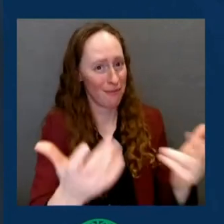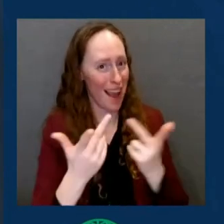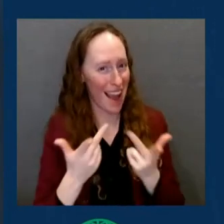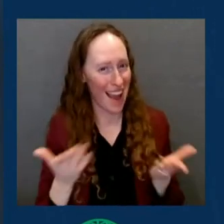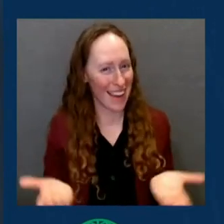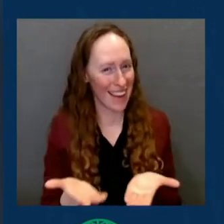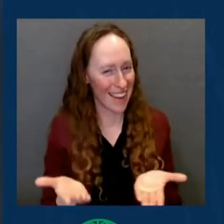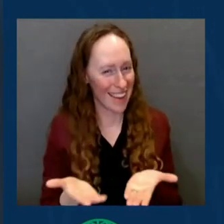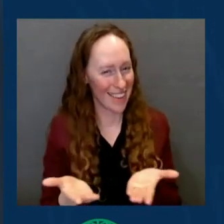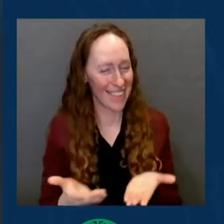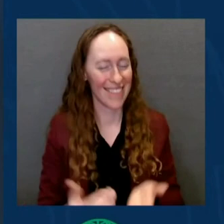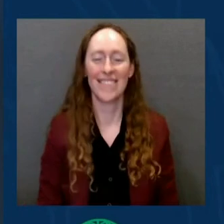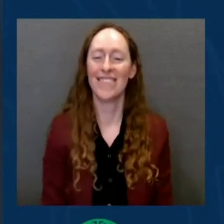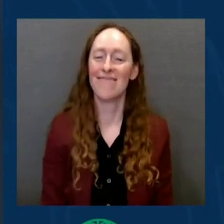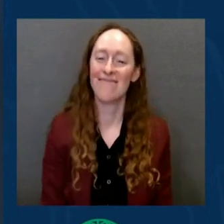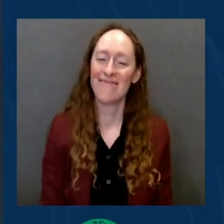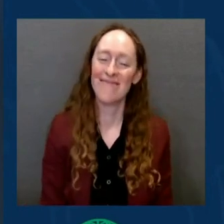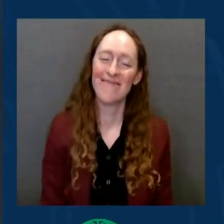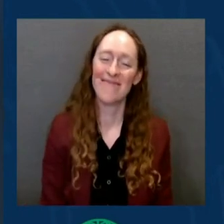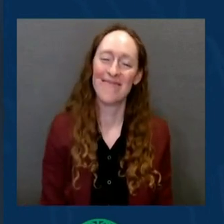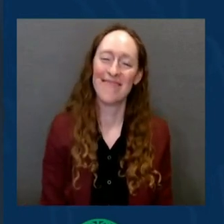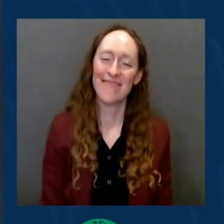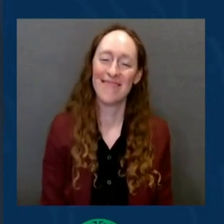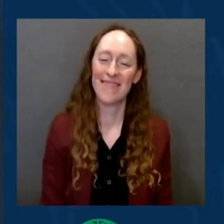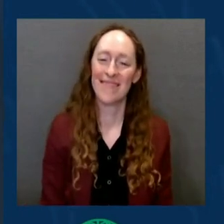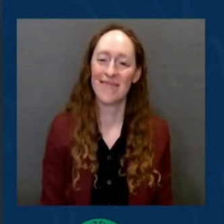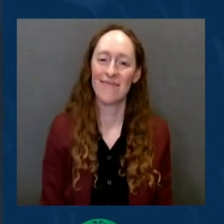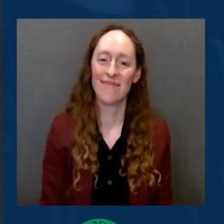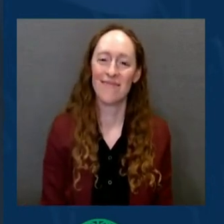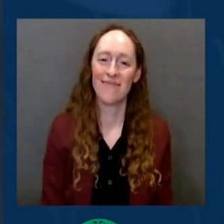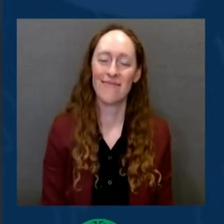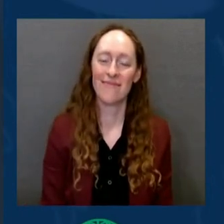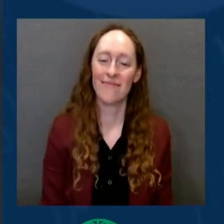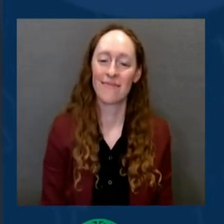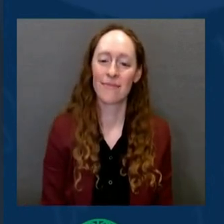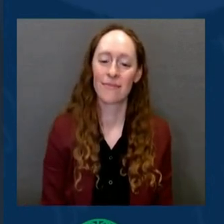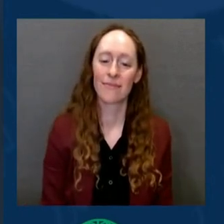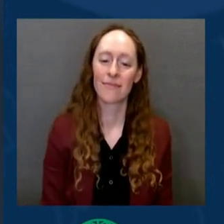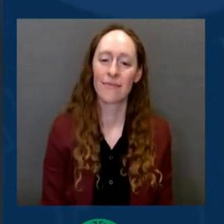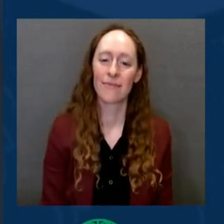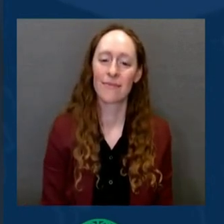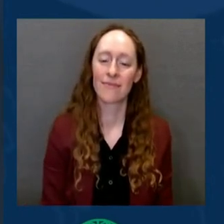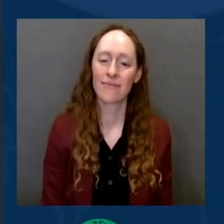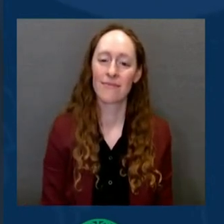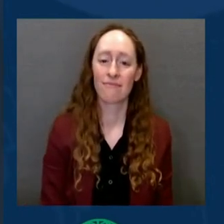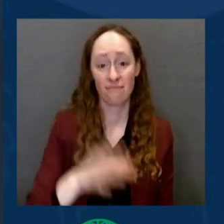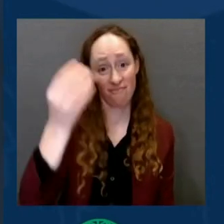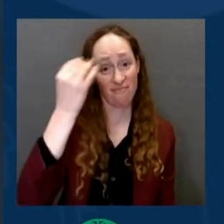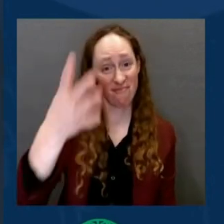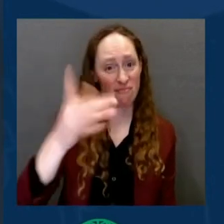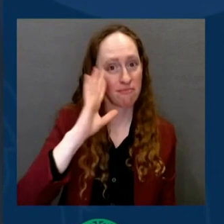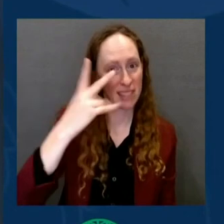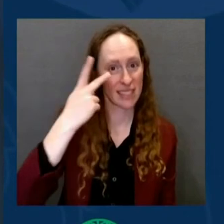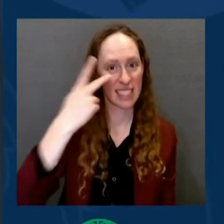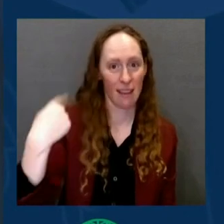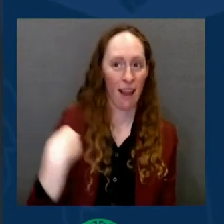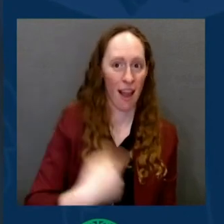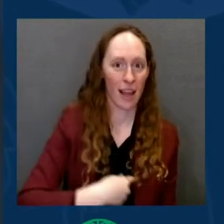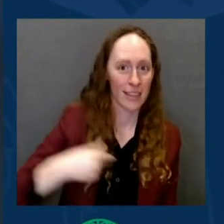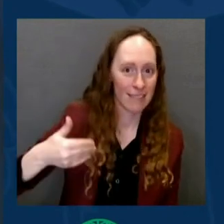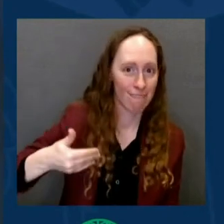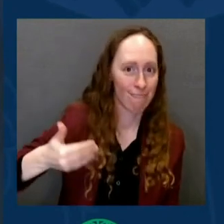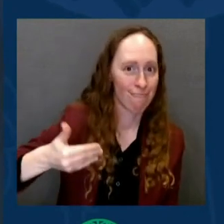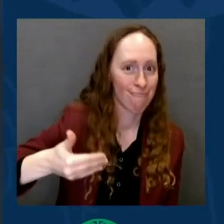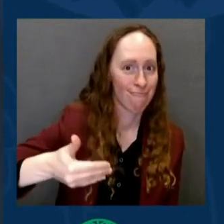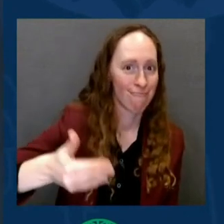seeing you, and you're going to see a lot of us because we're deadly earnest and serious about this endeavor. And you're going to